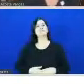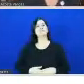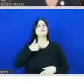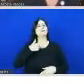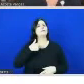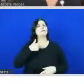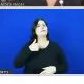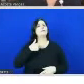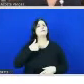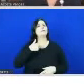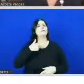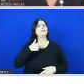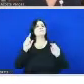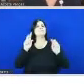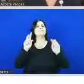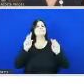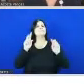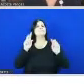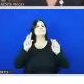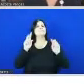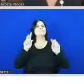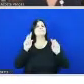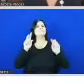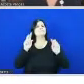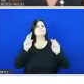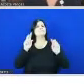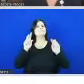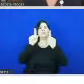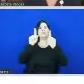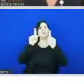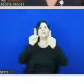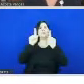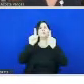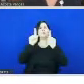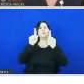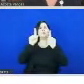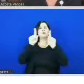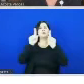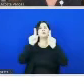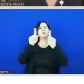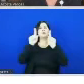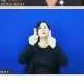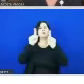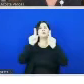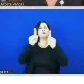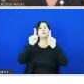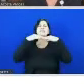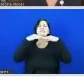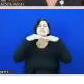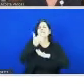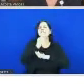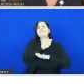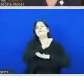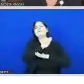of the highlights that we have also seen at, across countries in our work. Well, we have seen